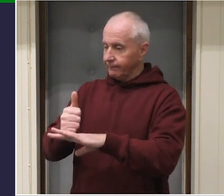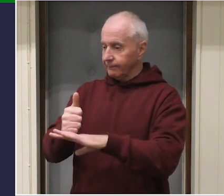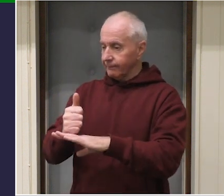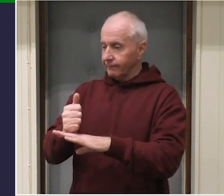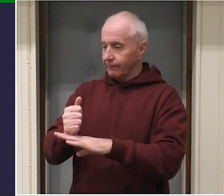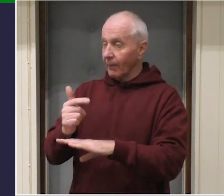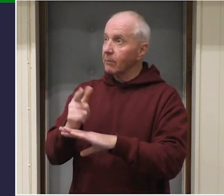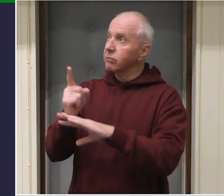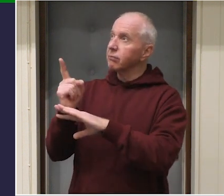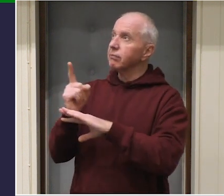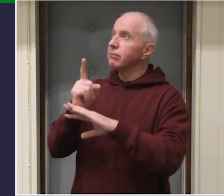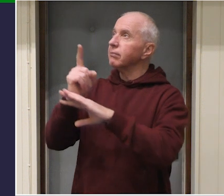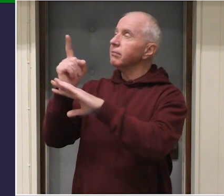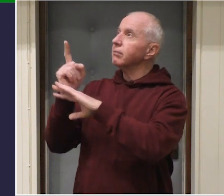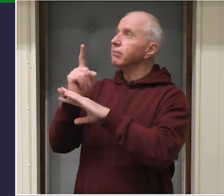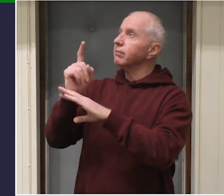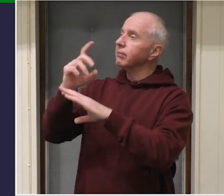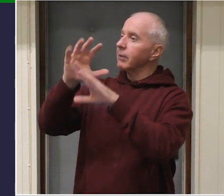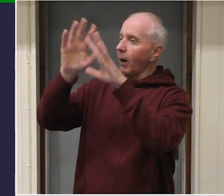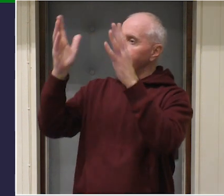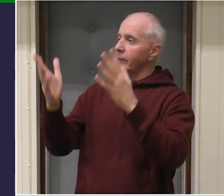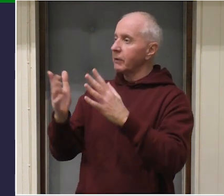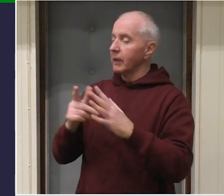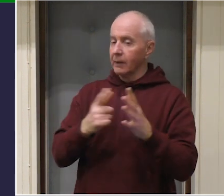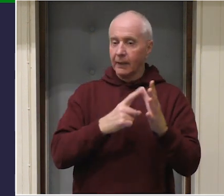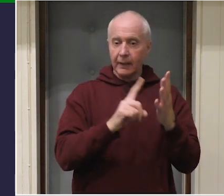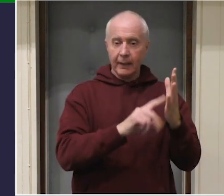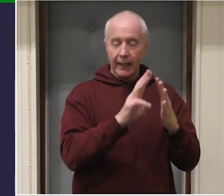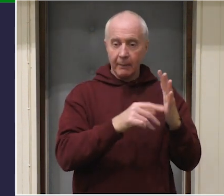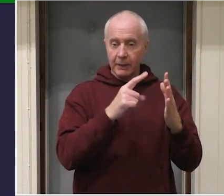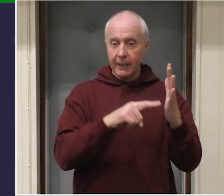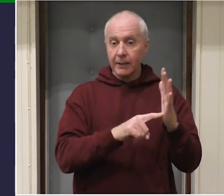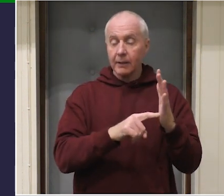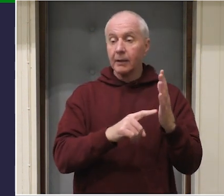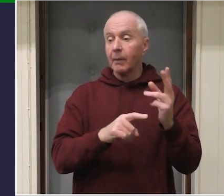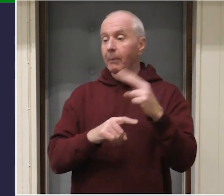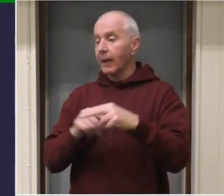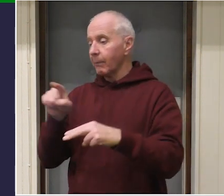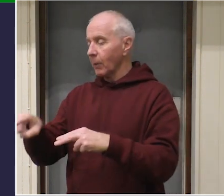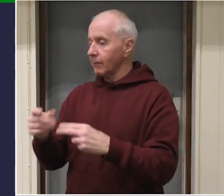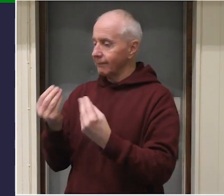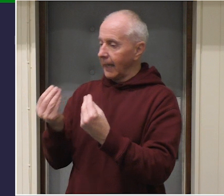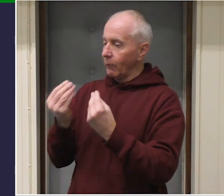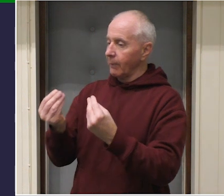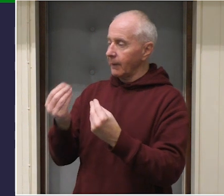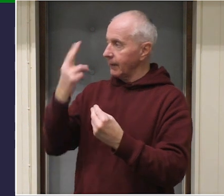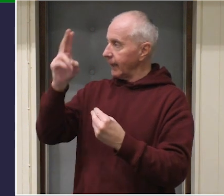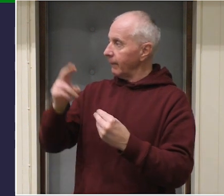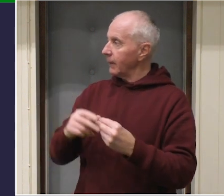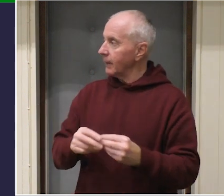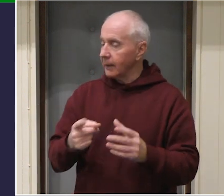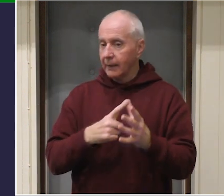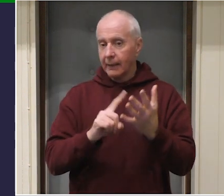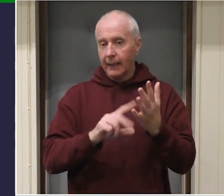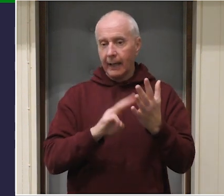about 1200 AD, the Almagest came back, but now with the Arabic name. And Almagest stands